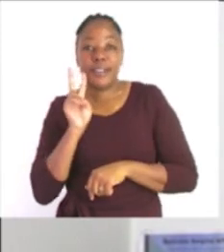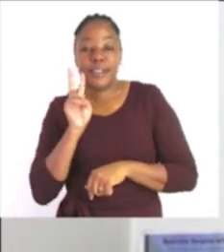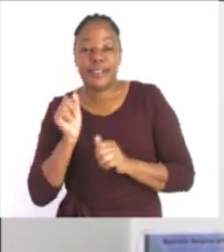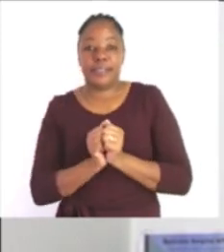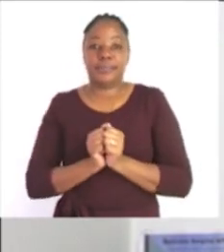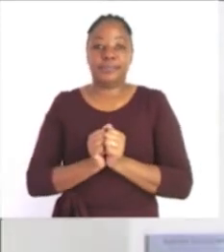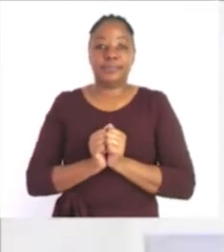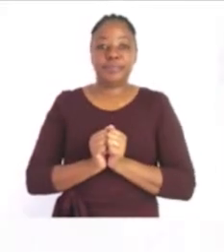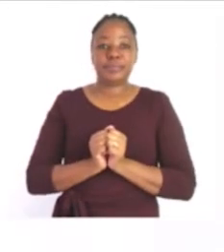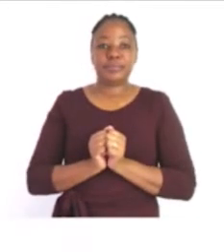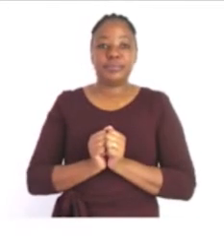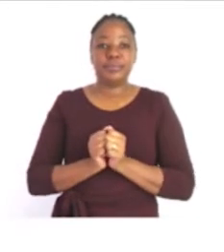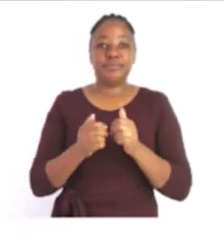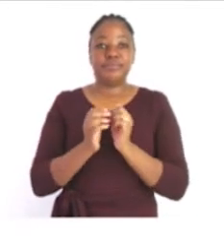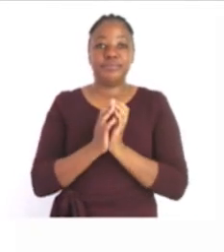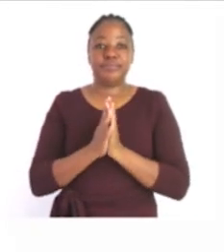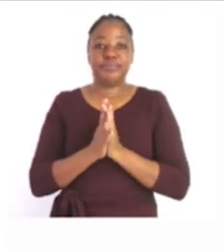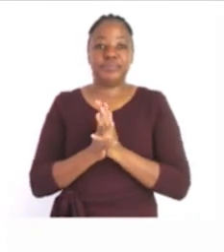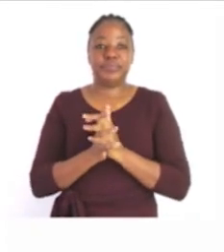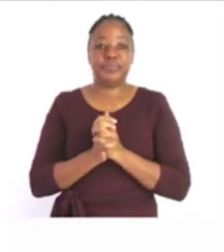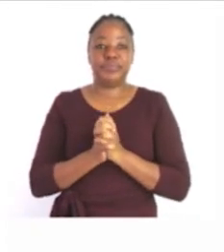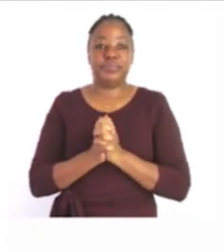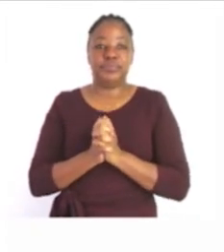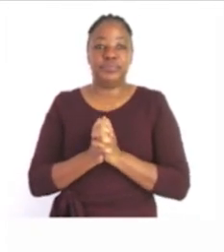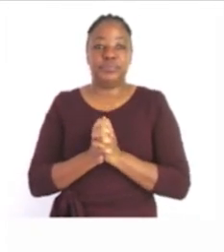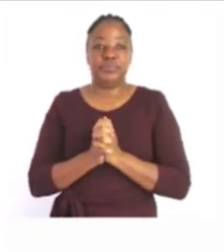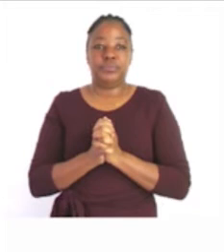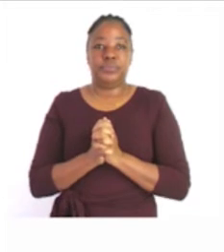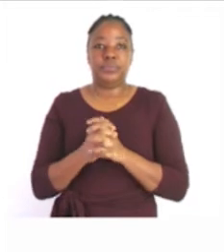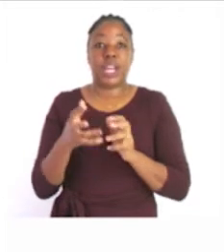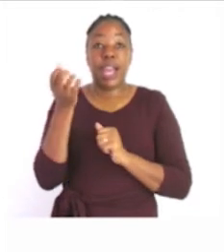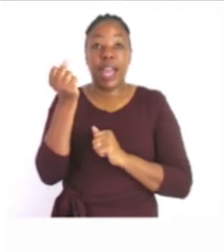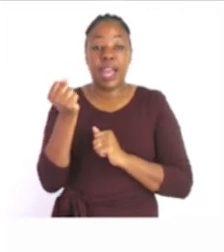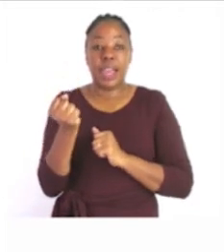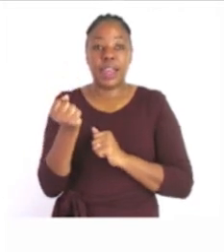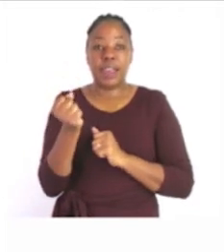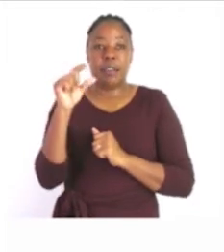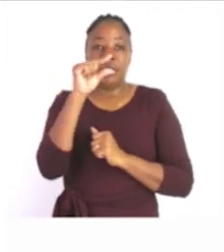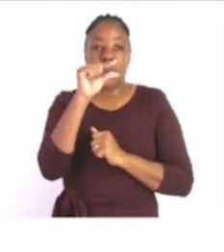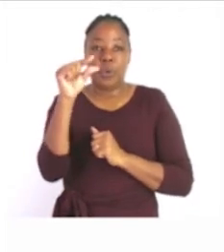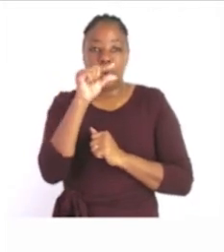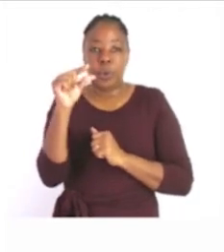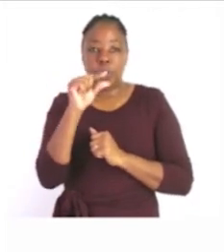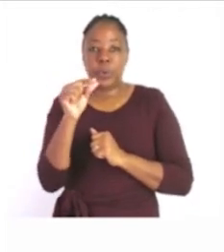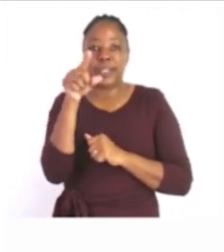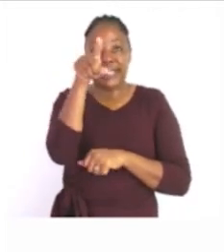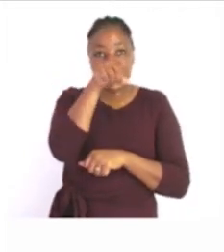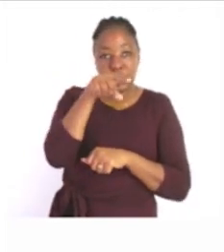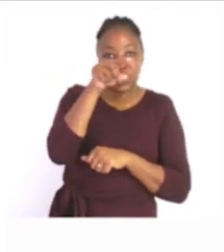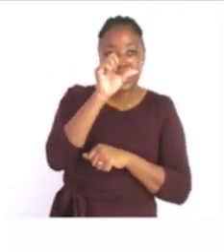back at our exercise. We have the words that are meant to be circled in each